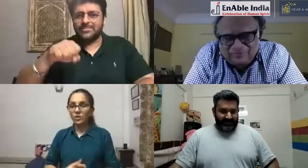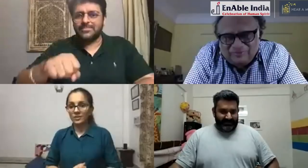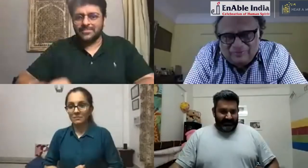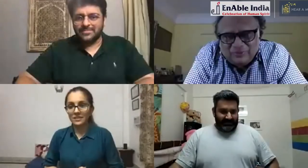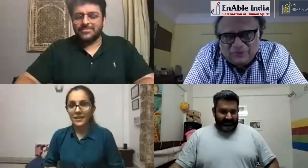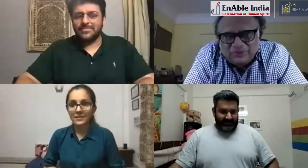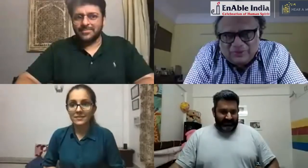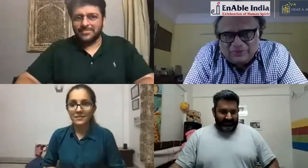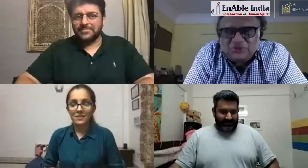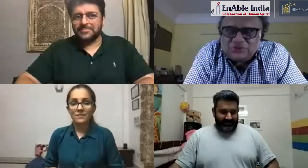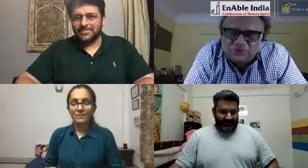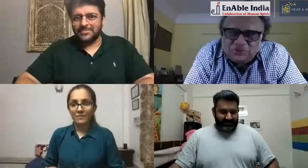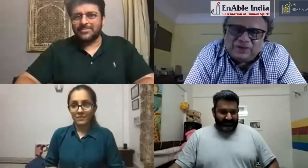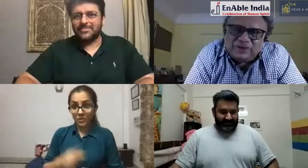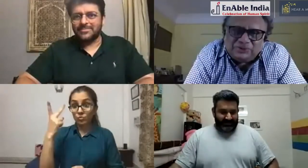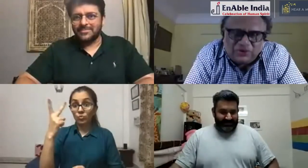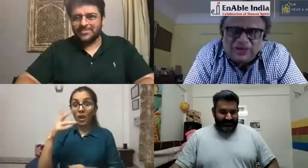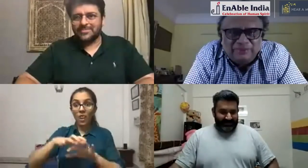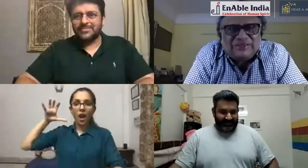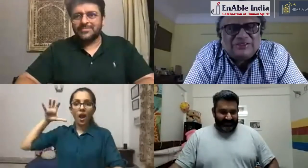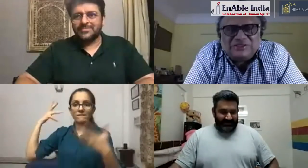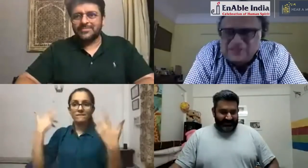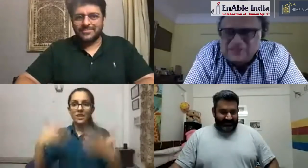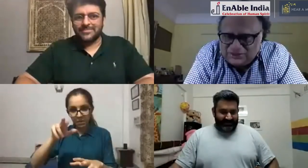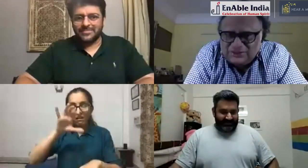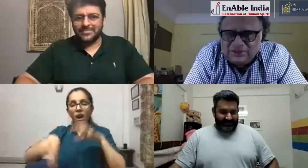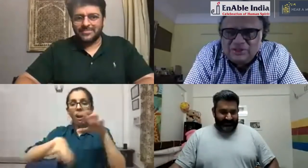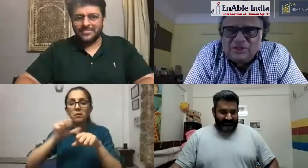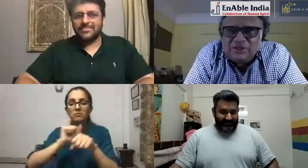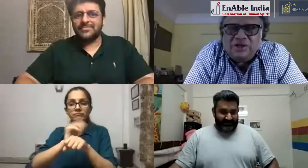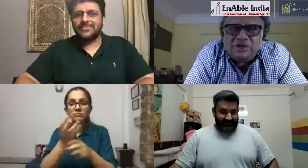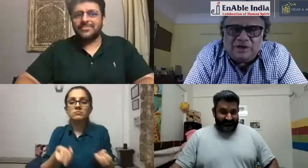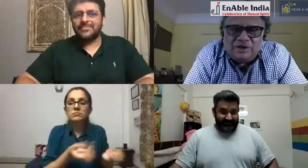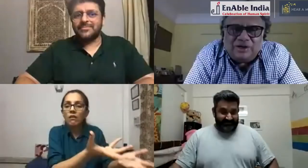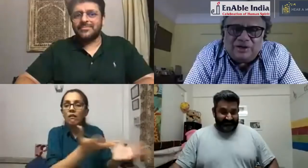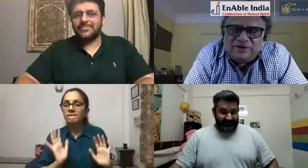Yeah, Dr. Alam says yes. So animals, yes.